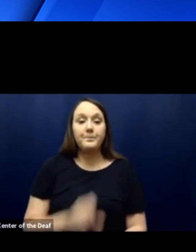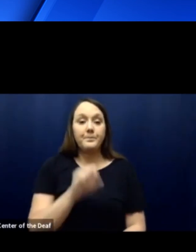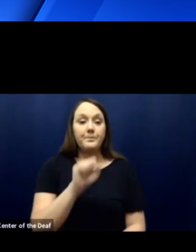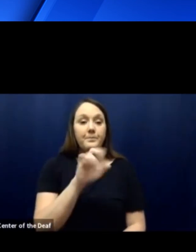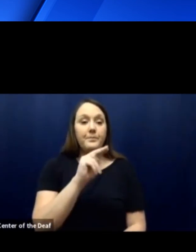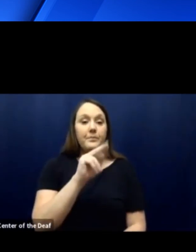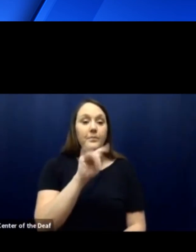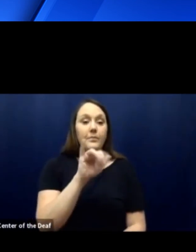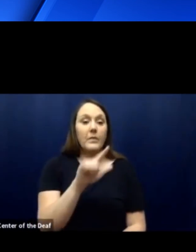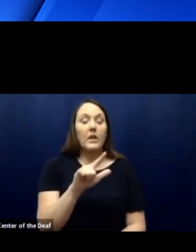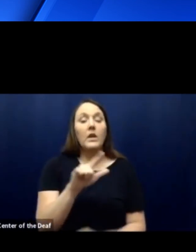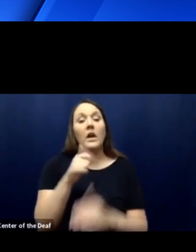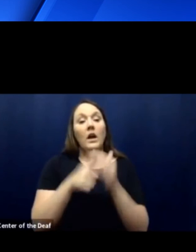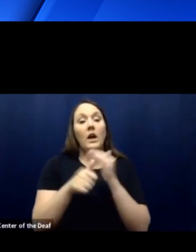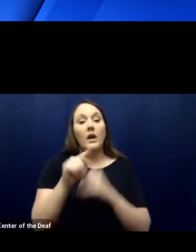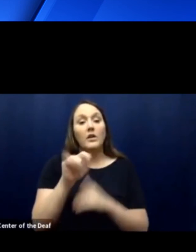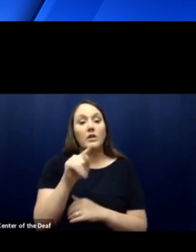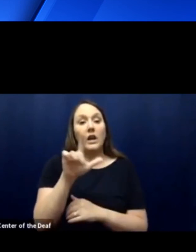Sentinel, under Title